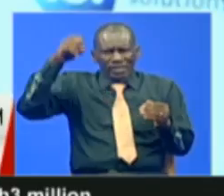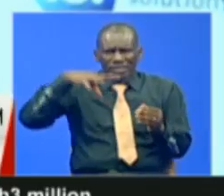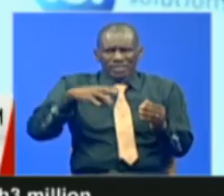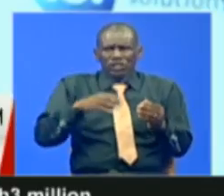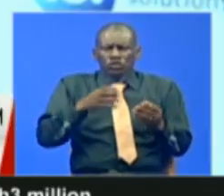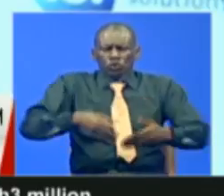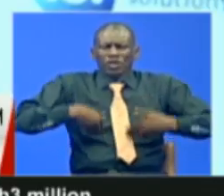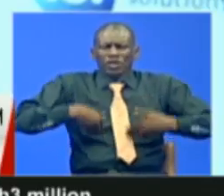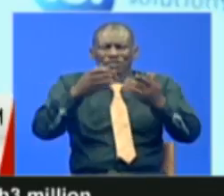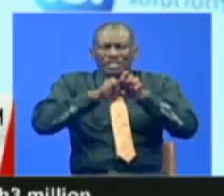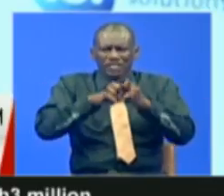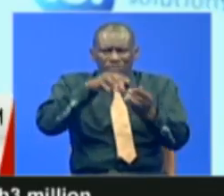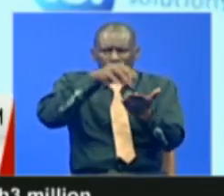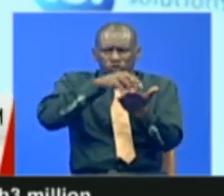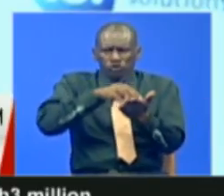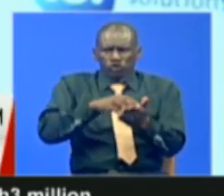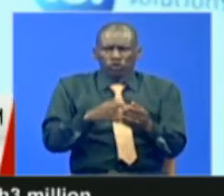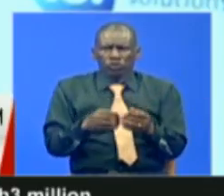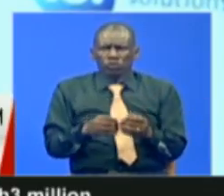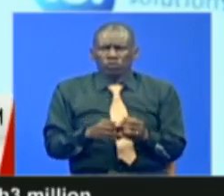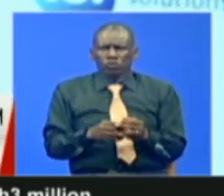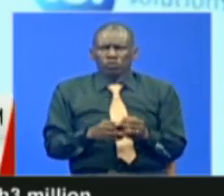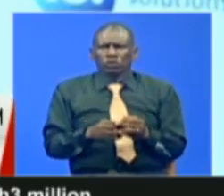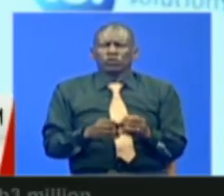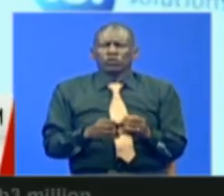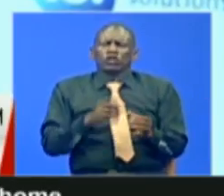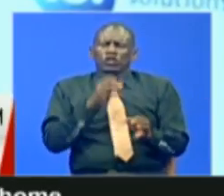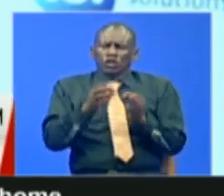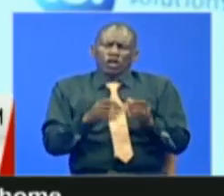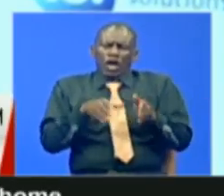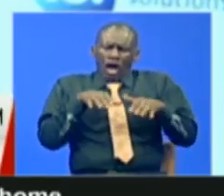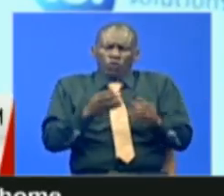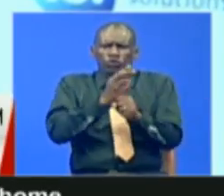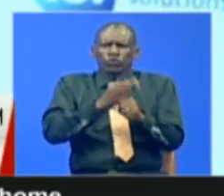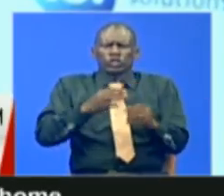provide the same platform for you to consume internet connectivity.